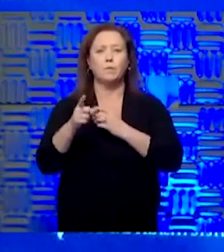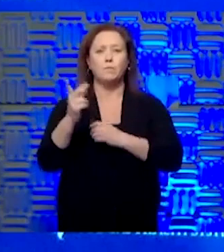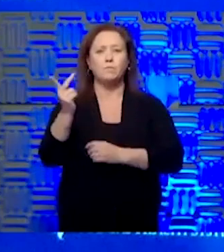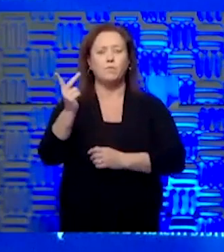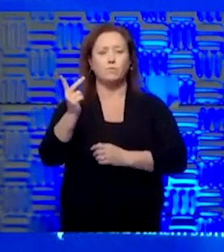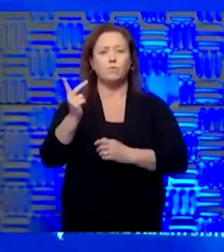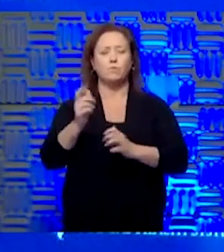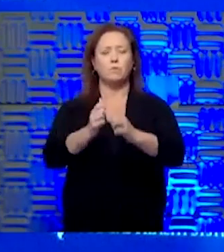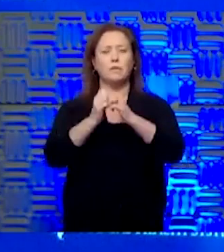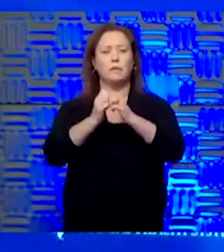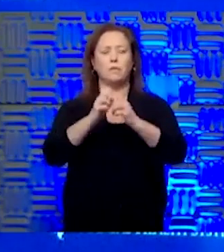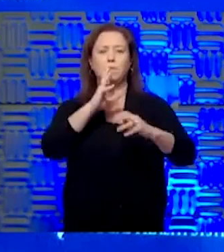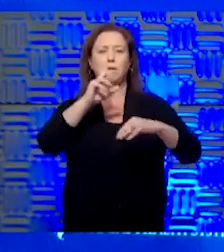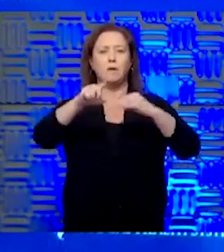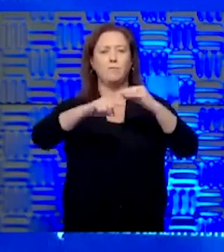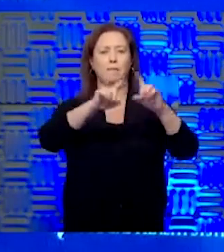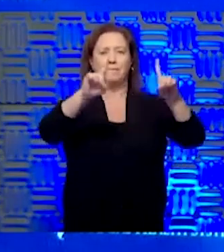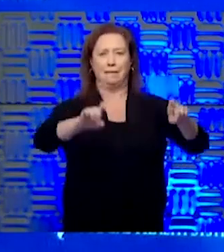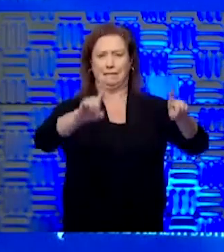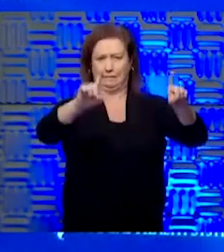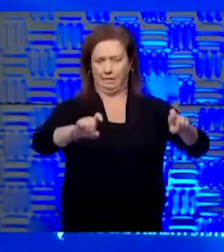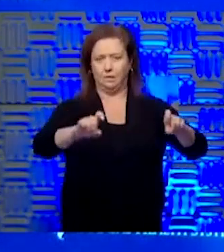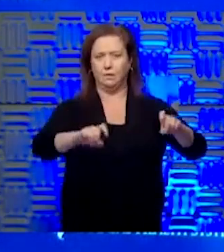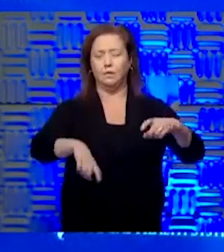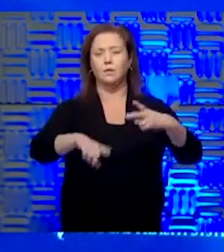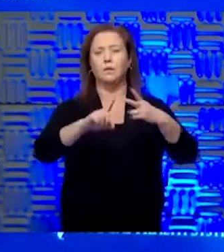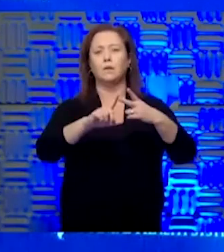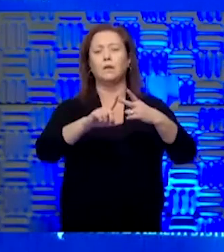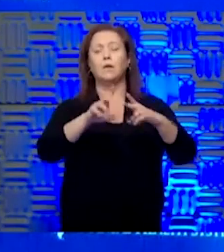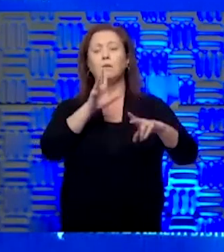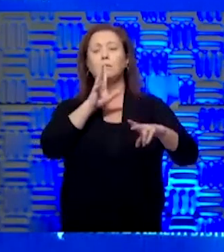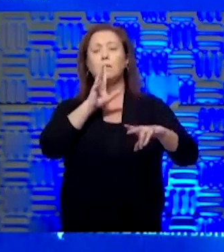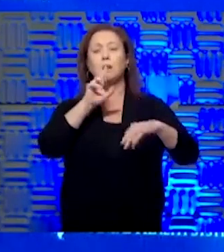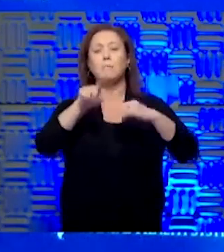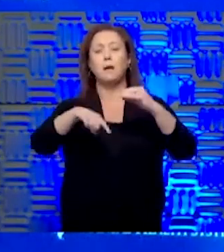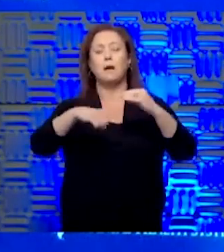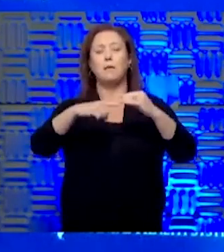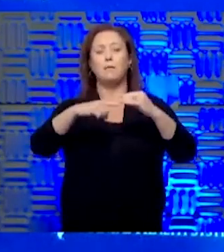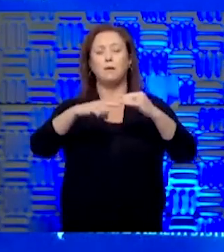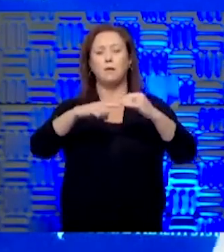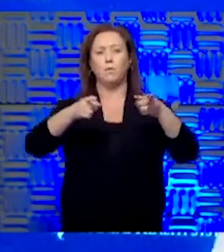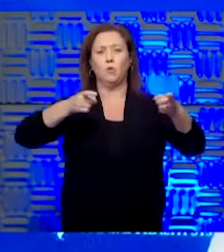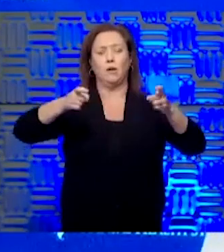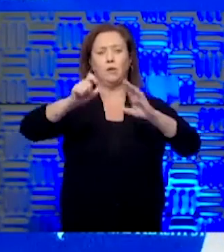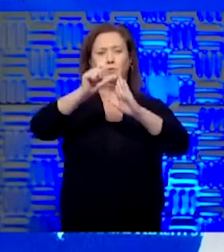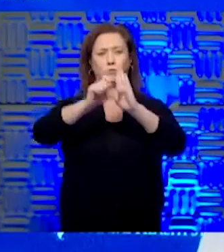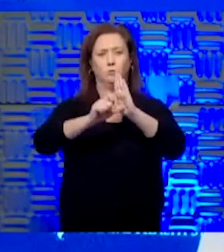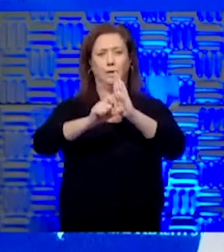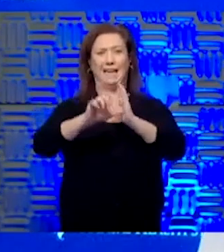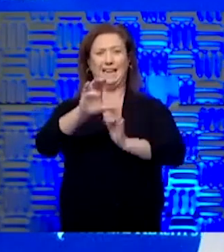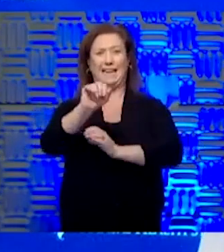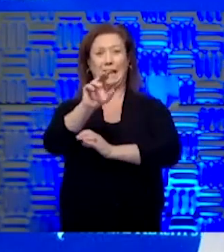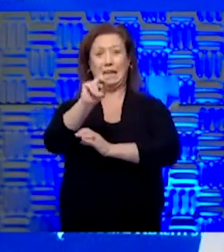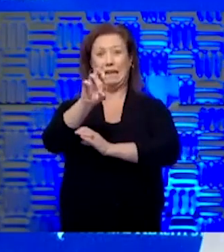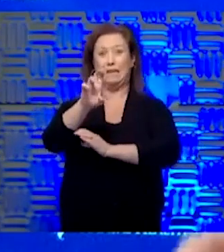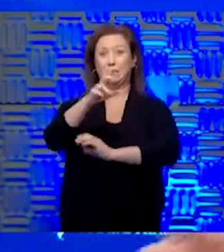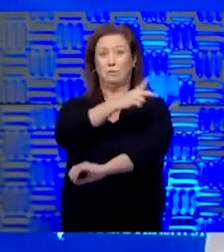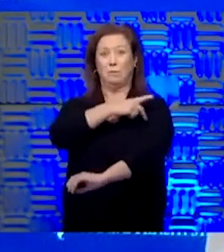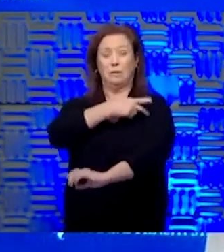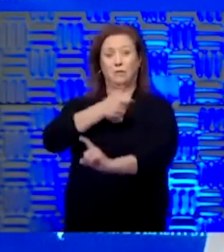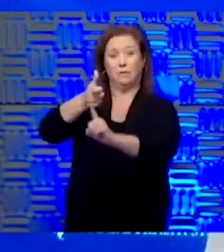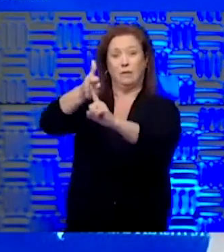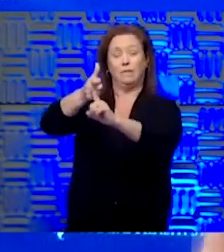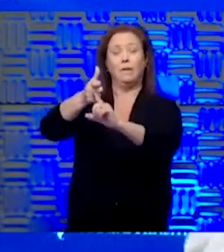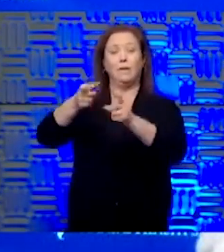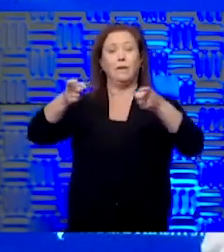folks together. They'll be talking a lot about testing, and they're going to be talking about how we handle surgeries and how do cancer patients handle surgeries, as